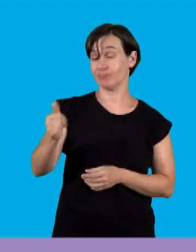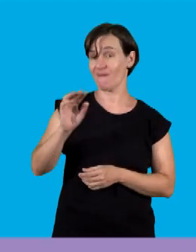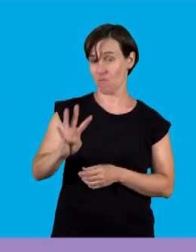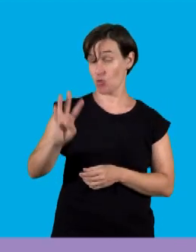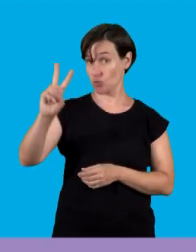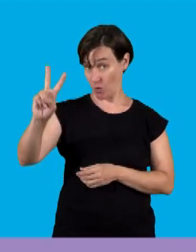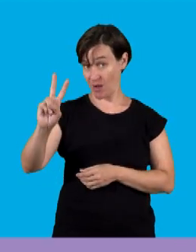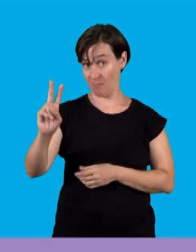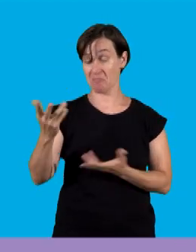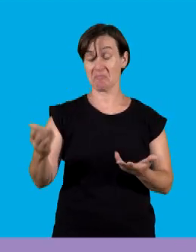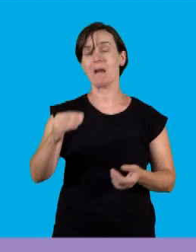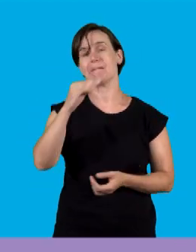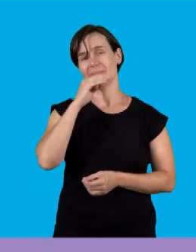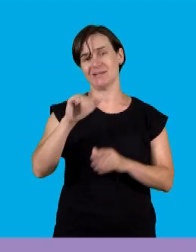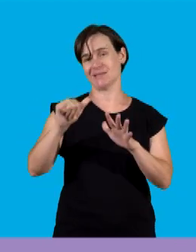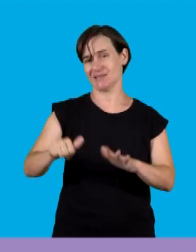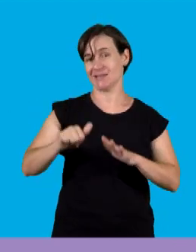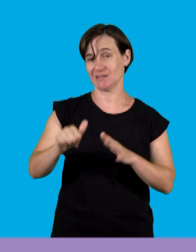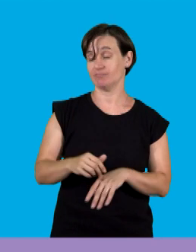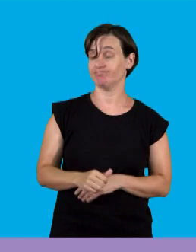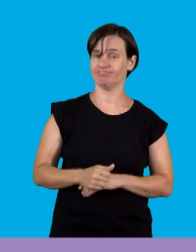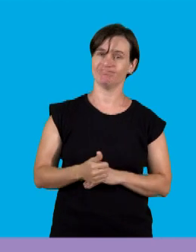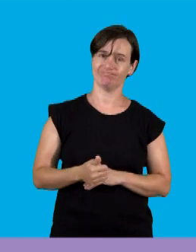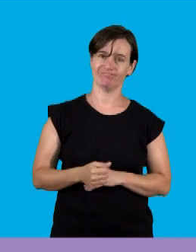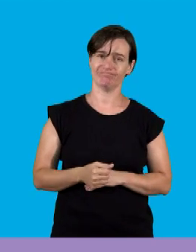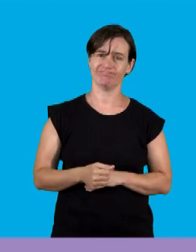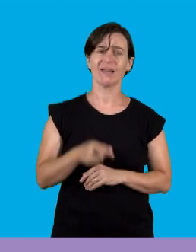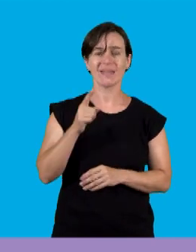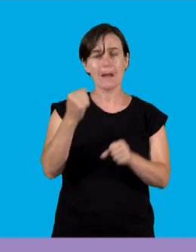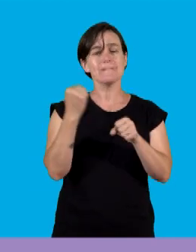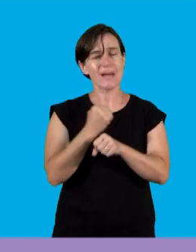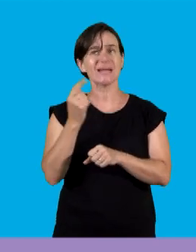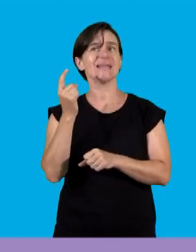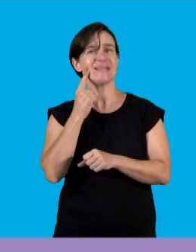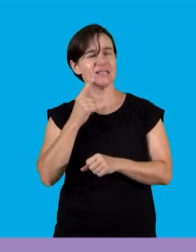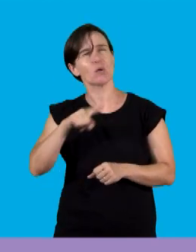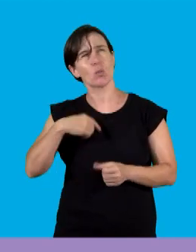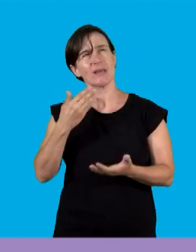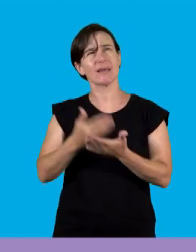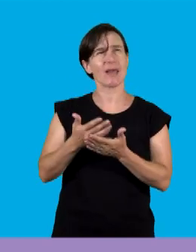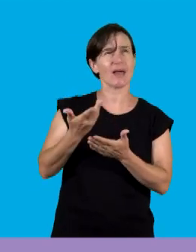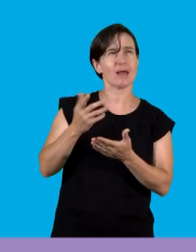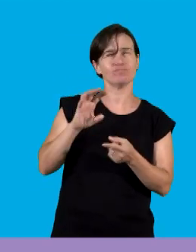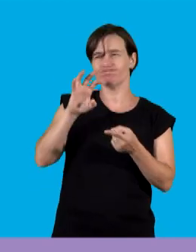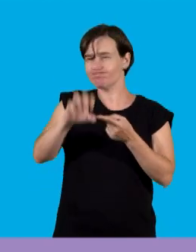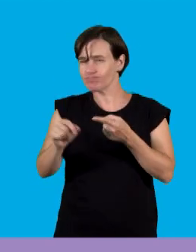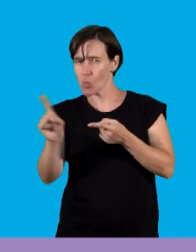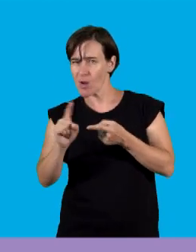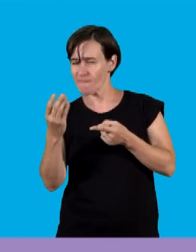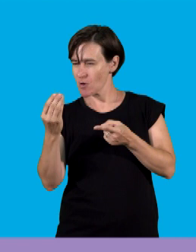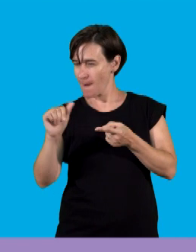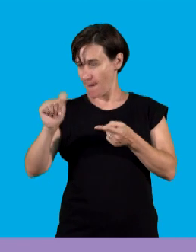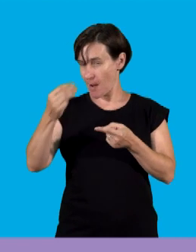be the 4 squared, which is of course our 16. So that will make it easier for us to find